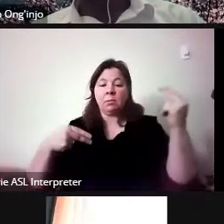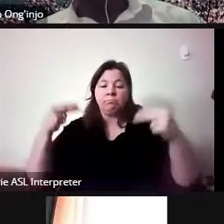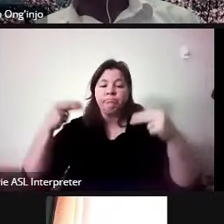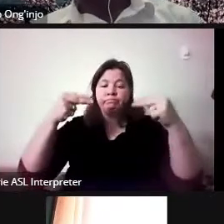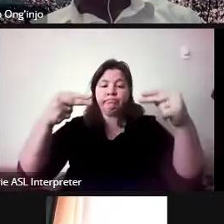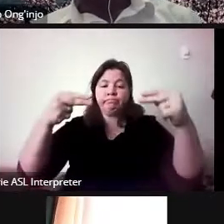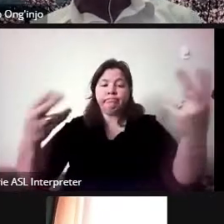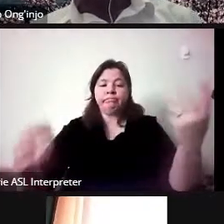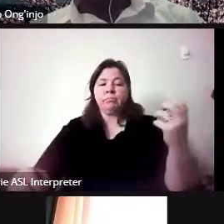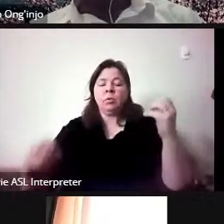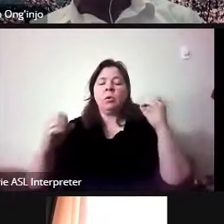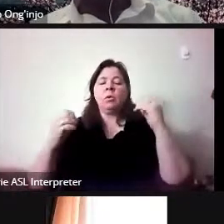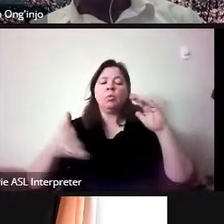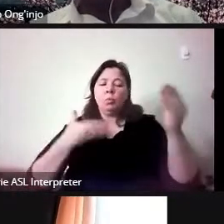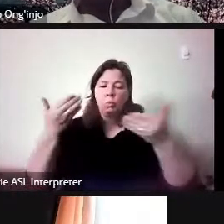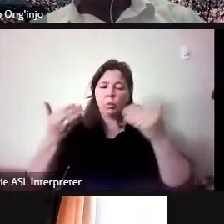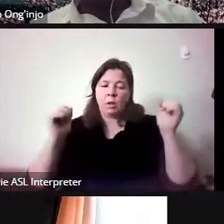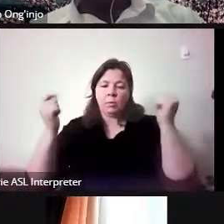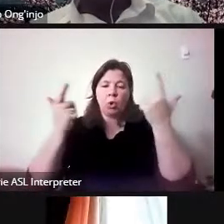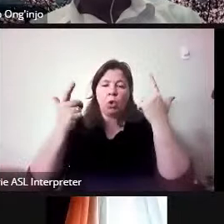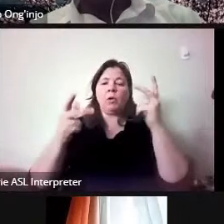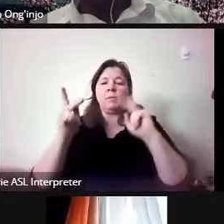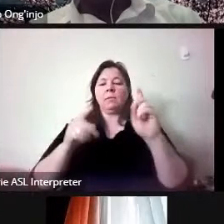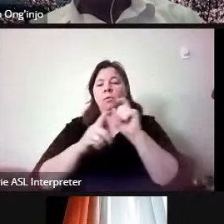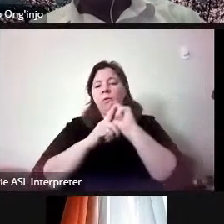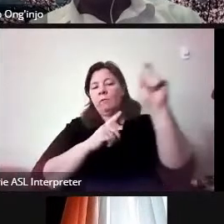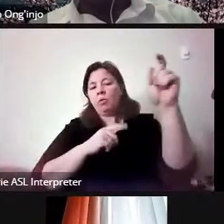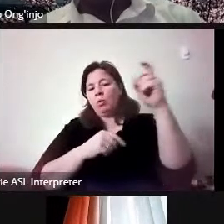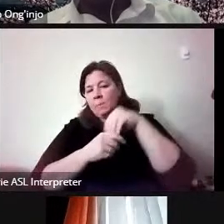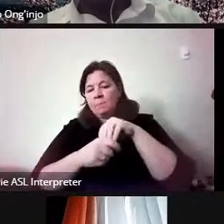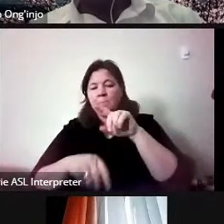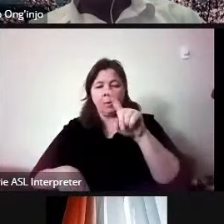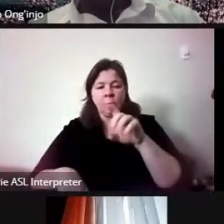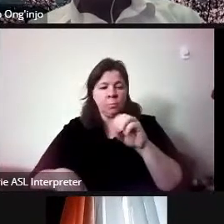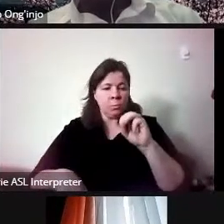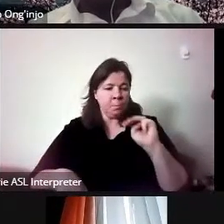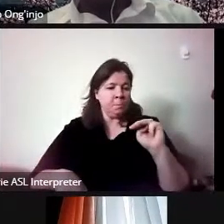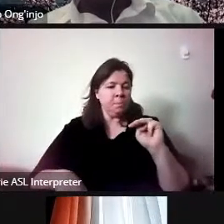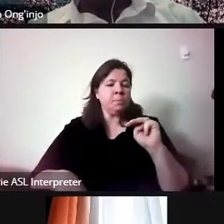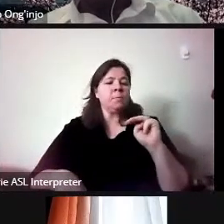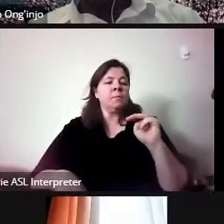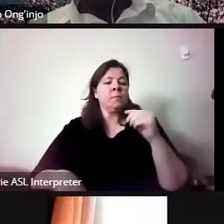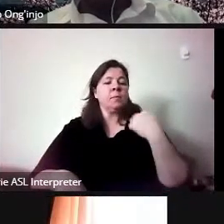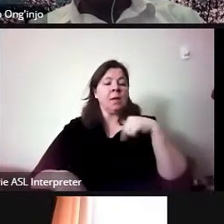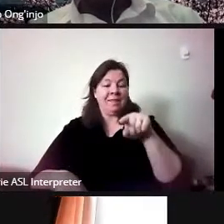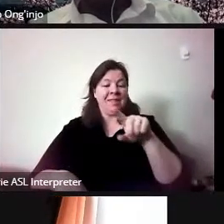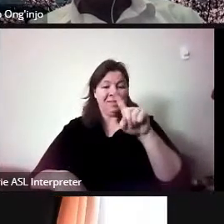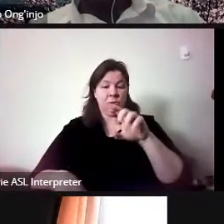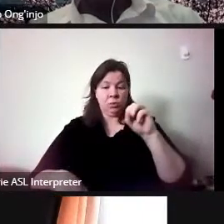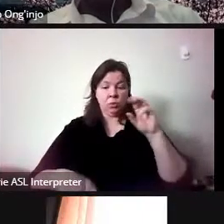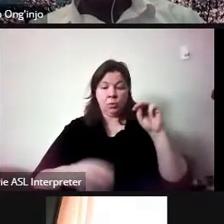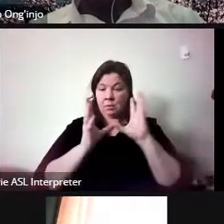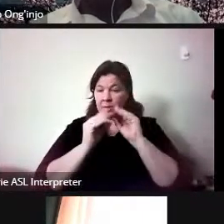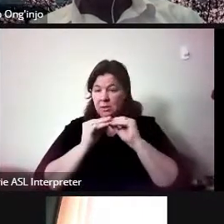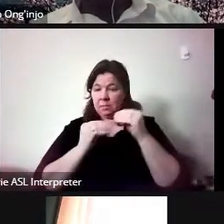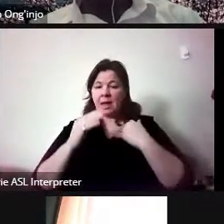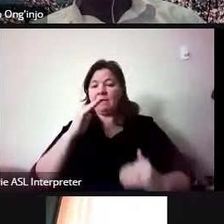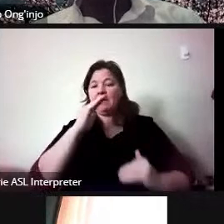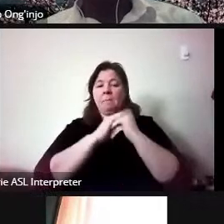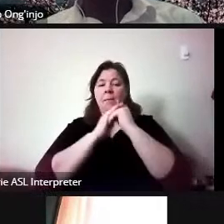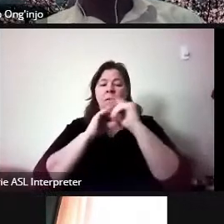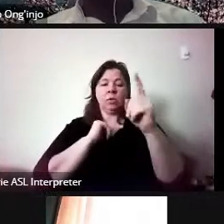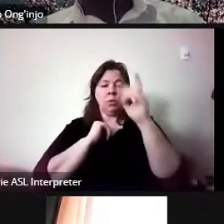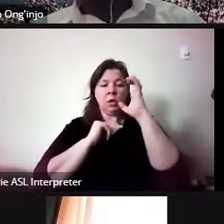We welcome to all of you who are dialing in. As I mentioned earlier, this is a Zoom meeting. We do have a max of